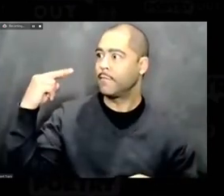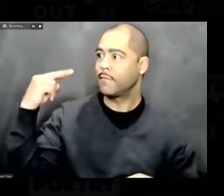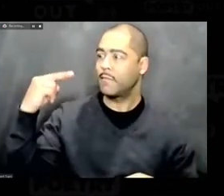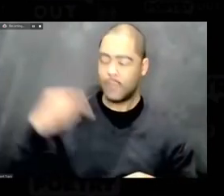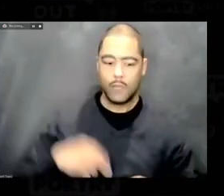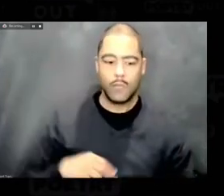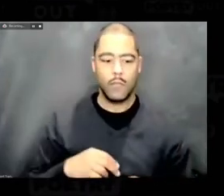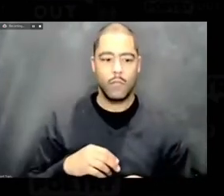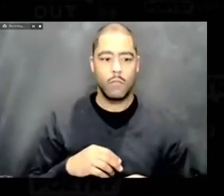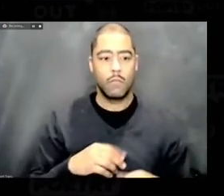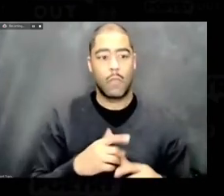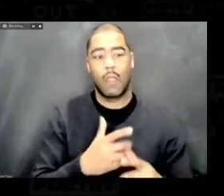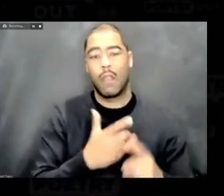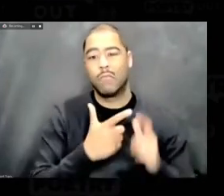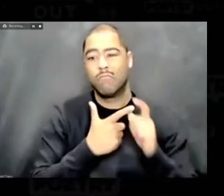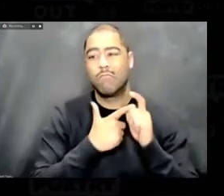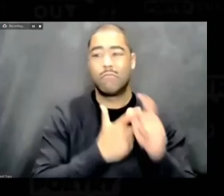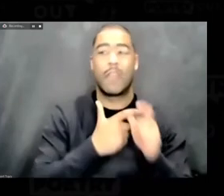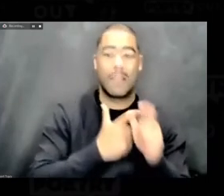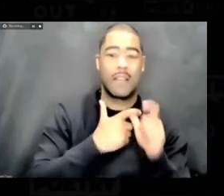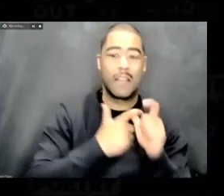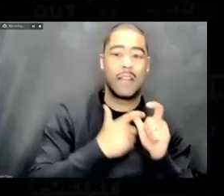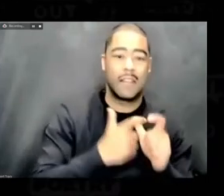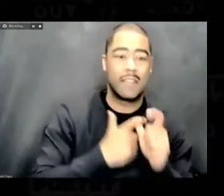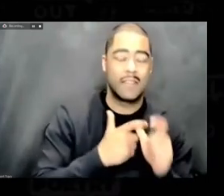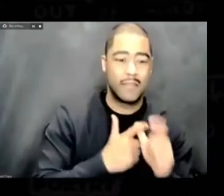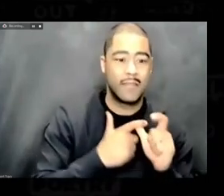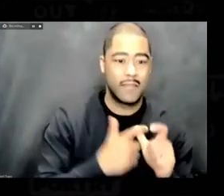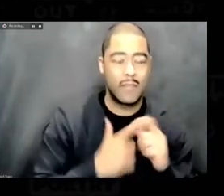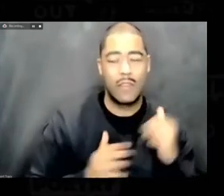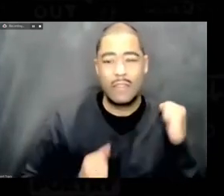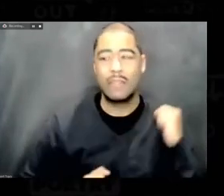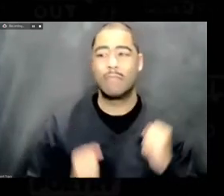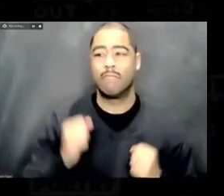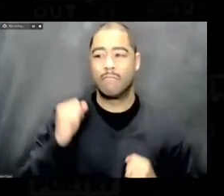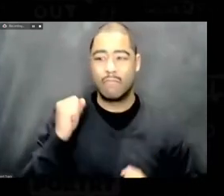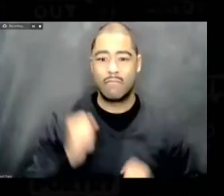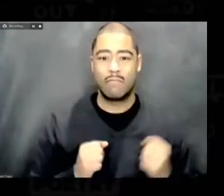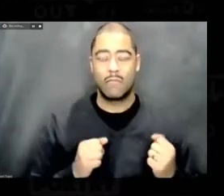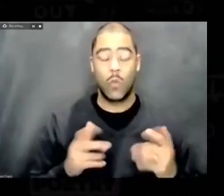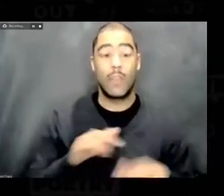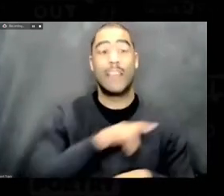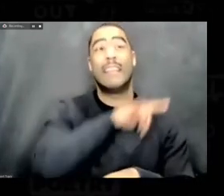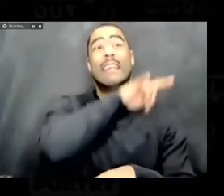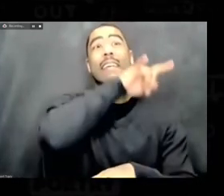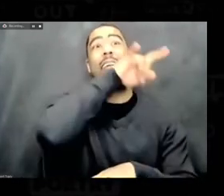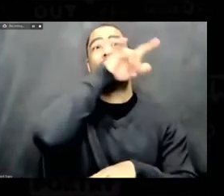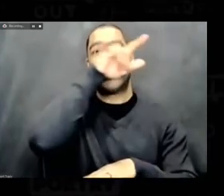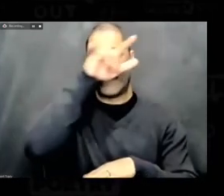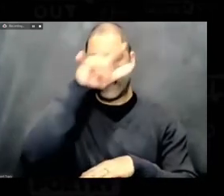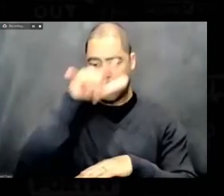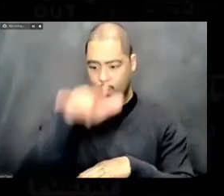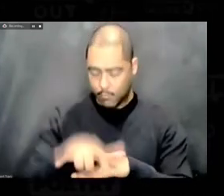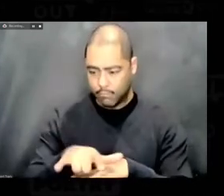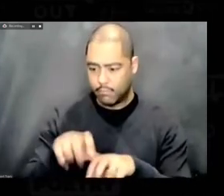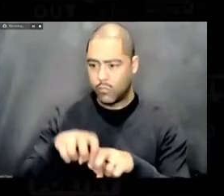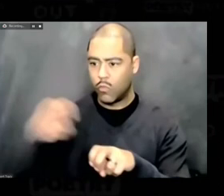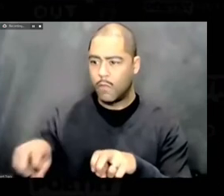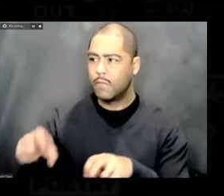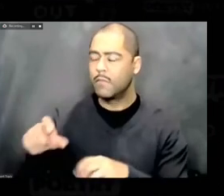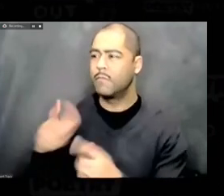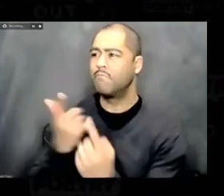6-hour flight to see my sister on the other side. Reminiscing the memory of San